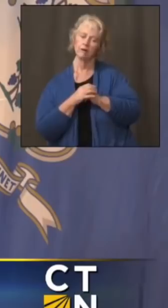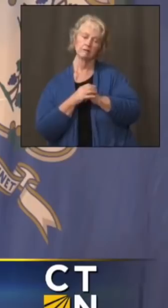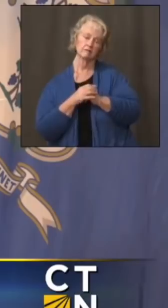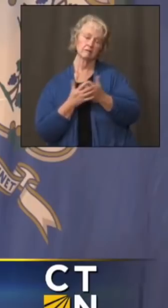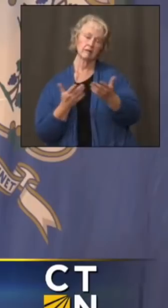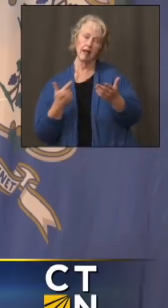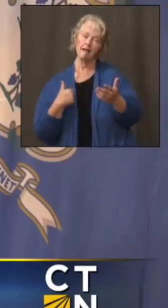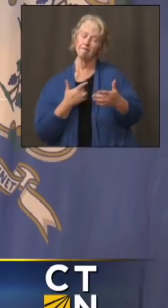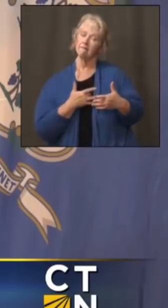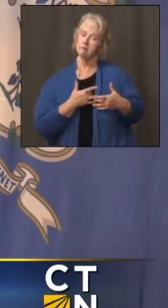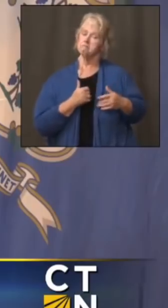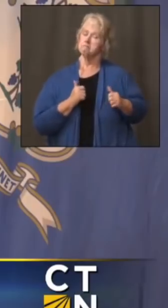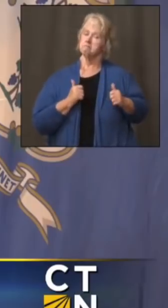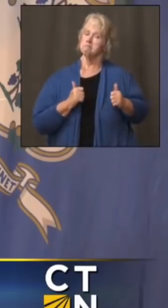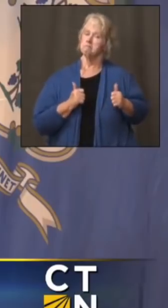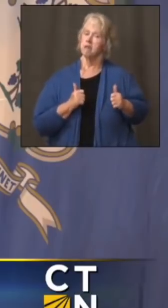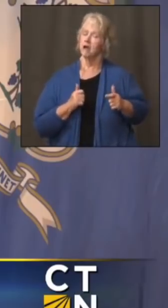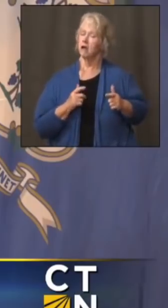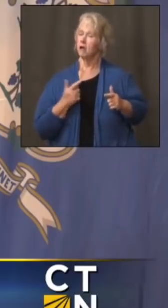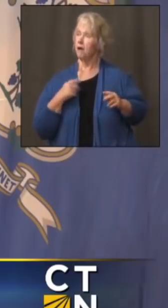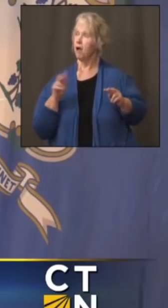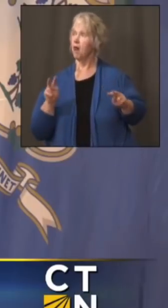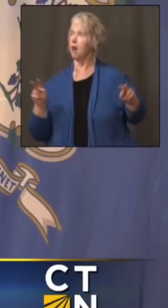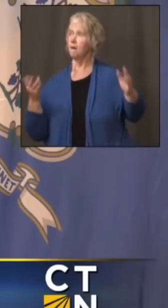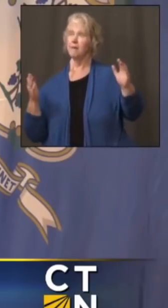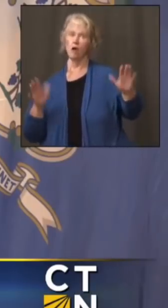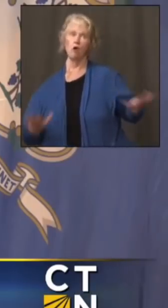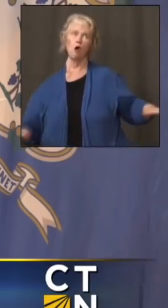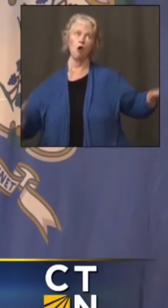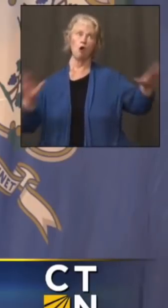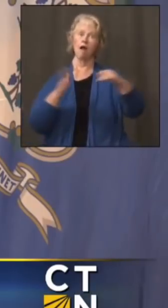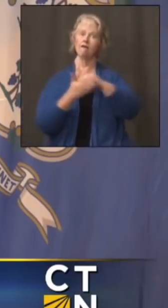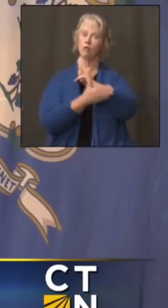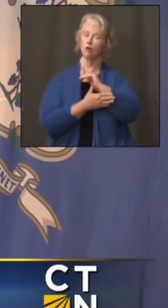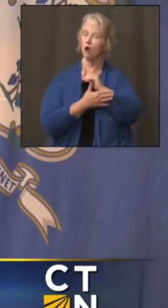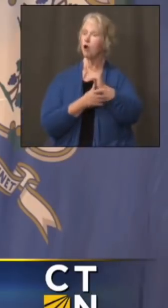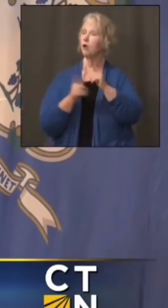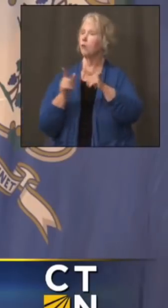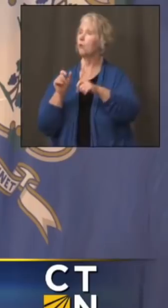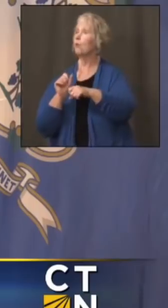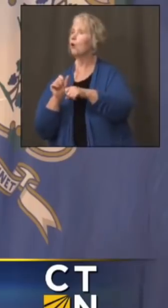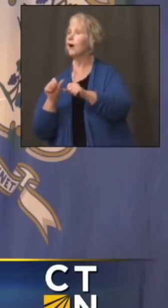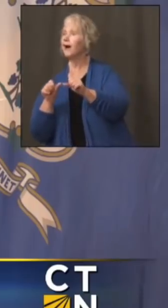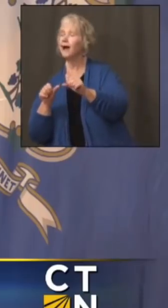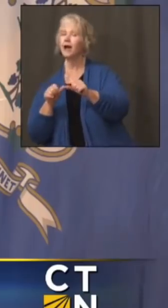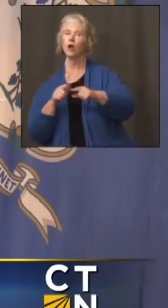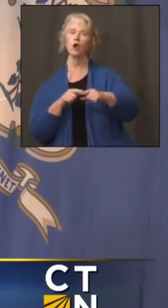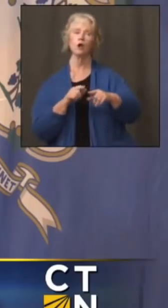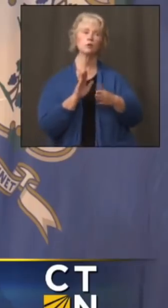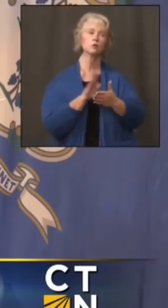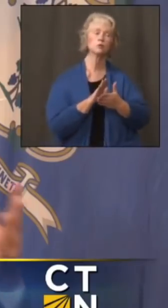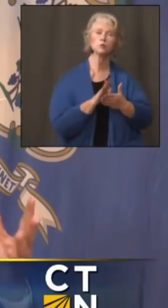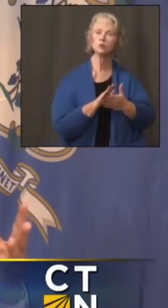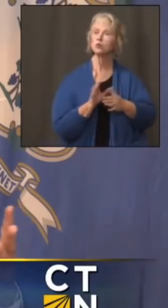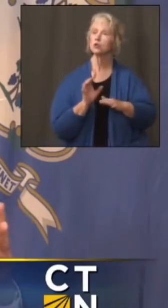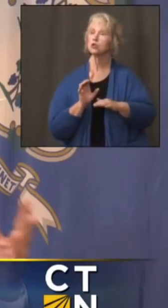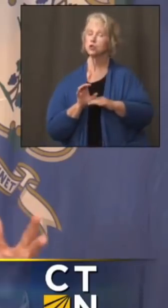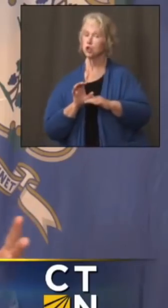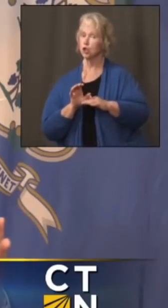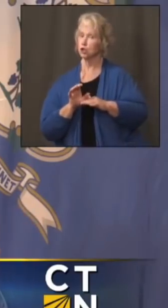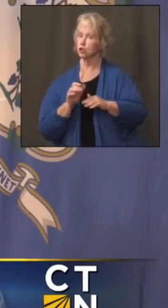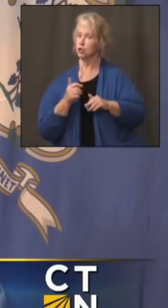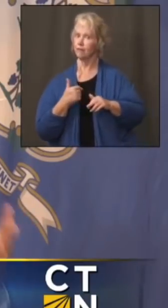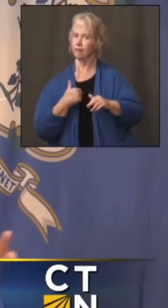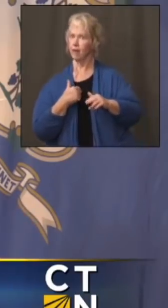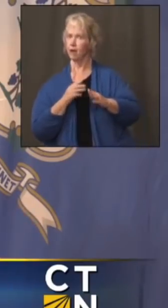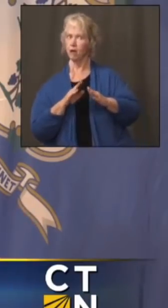was heartened by the fact that looking around the rest of the country, that the workplace and the schools and the churches, the places that we are continuing